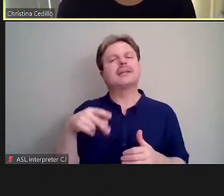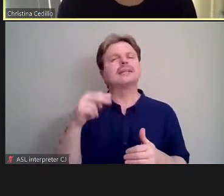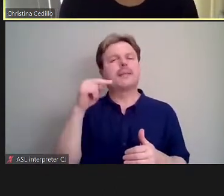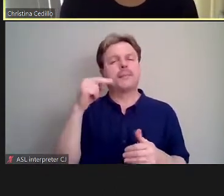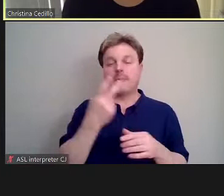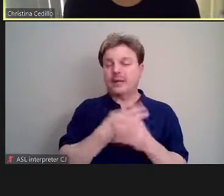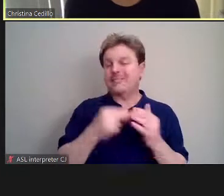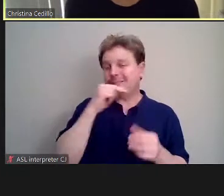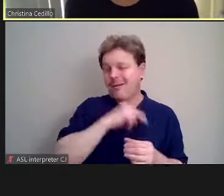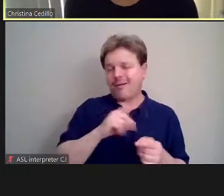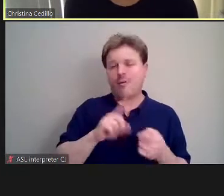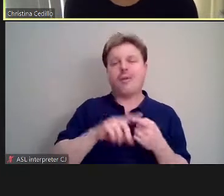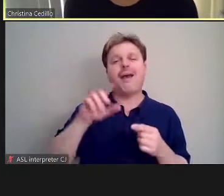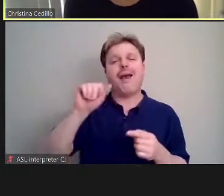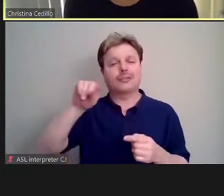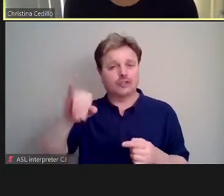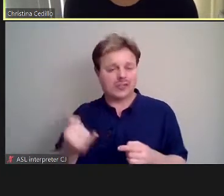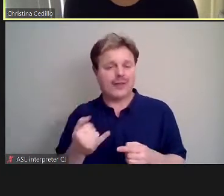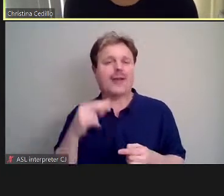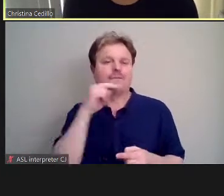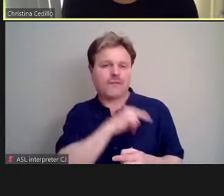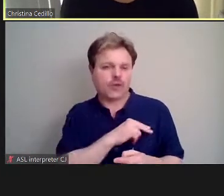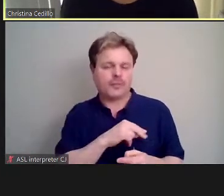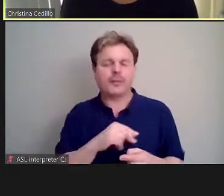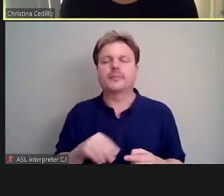verb. And so Alison Kafer,